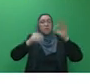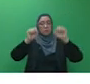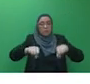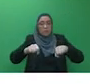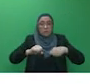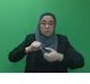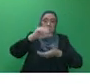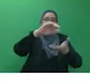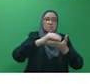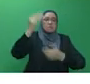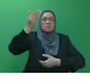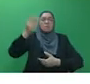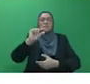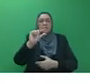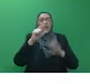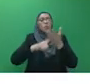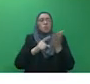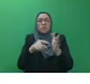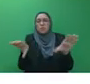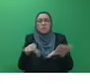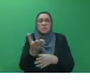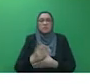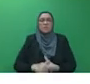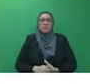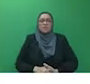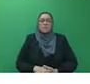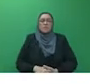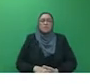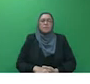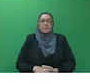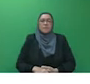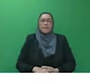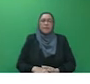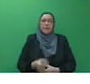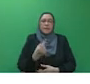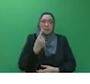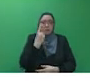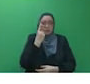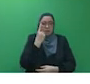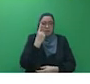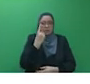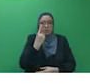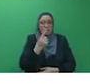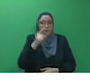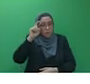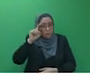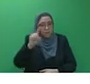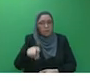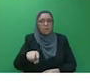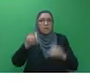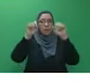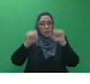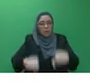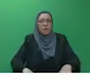even if you can preach a little bit what would you preach i think well from what the one thing